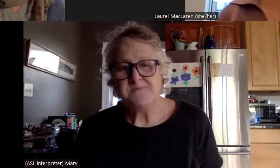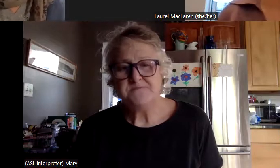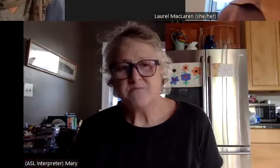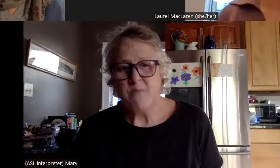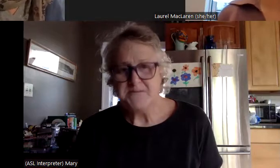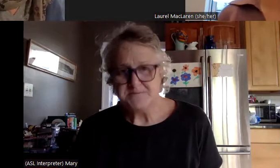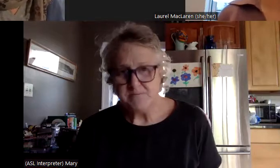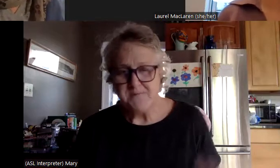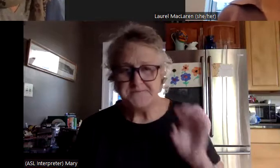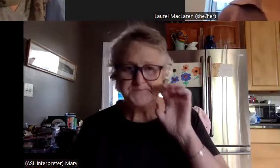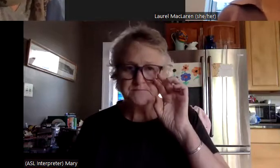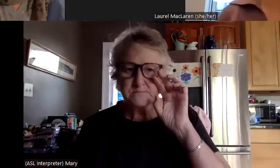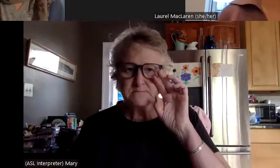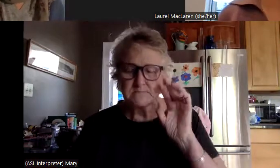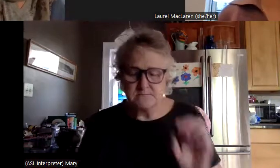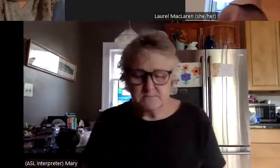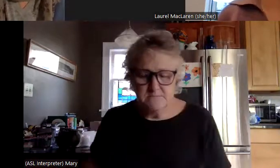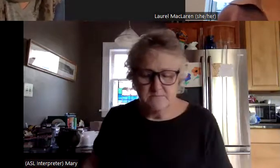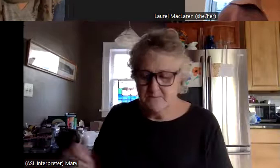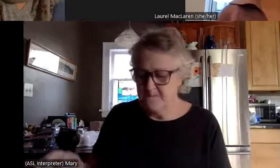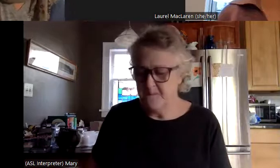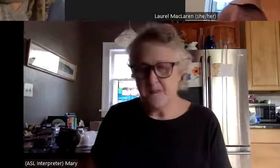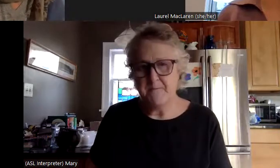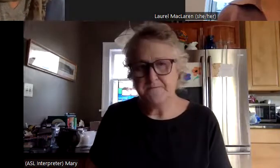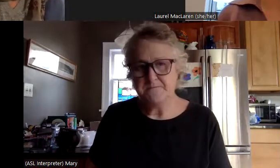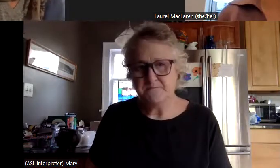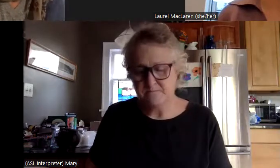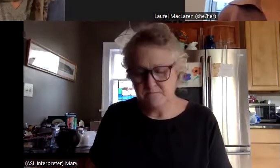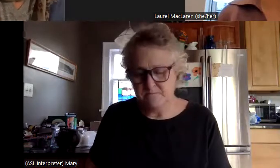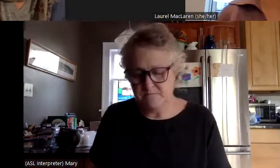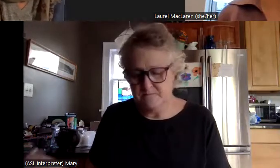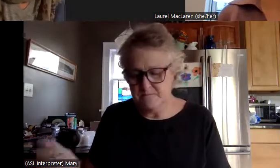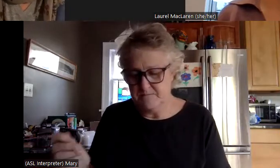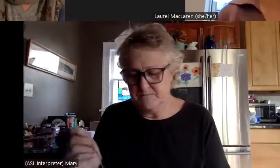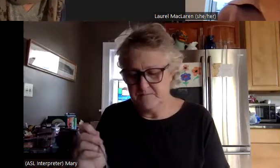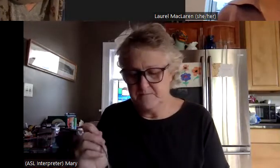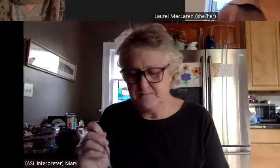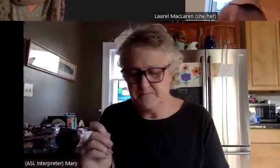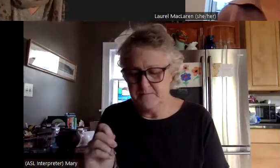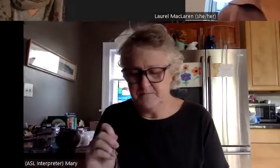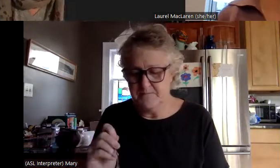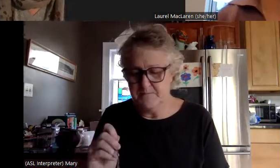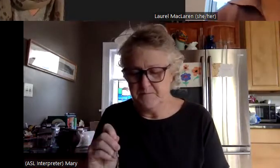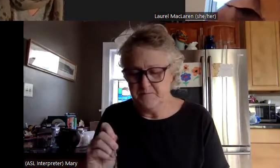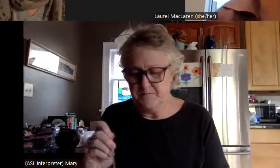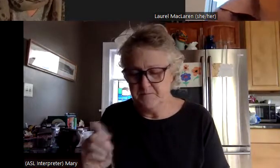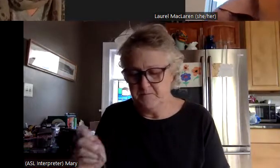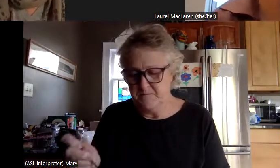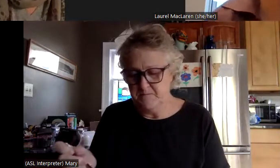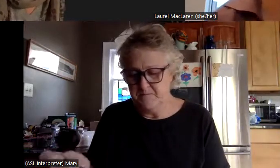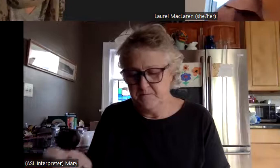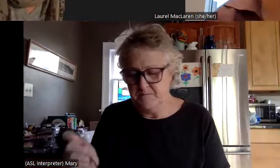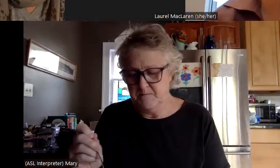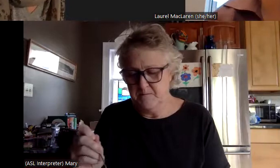after talking to Rosaline, I keep thinking, like, it's been 30 years since I